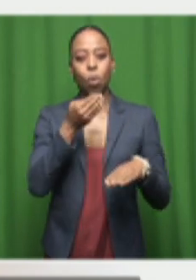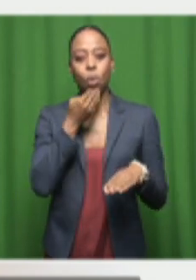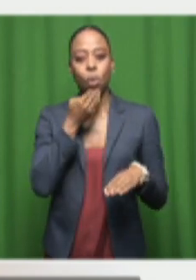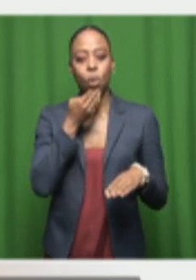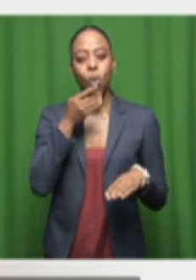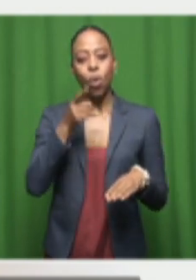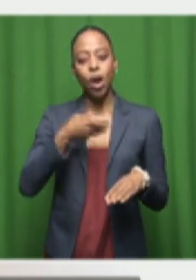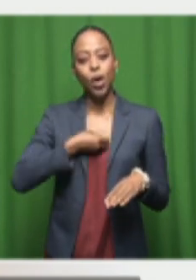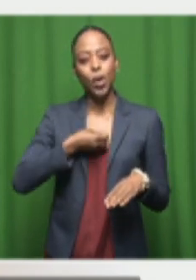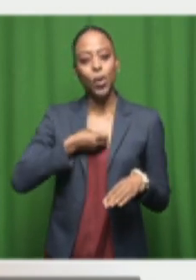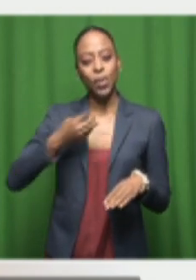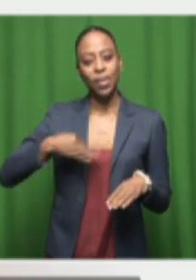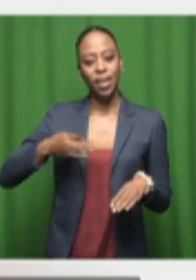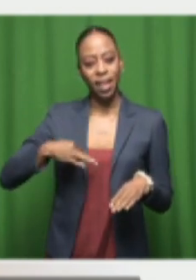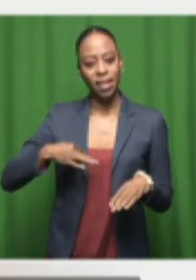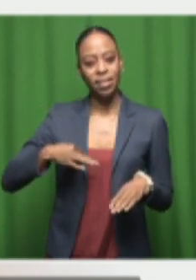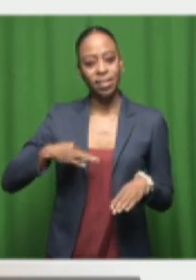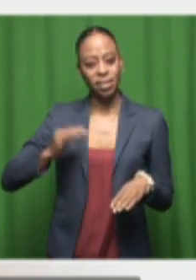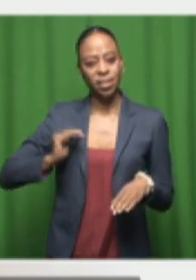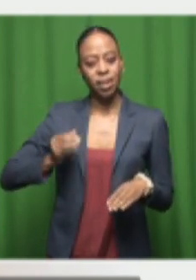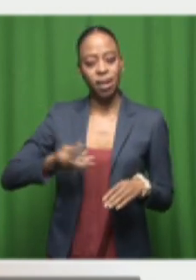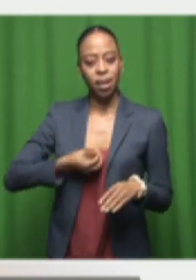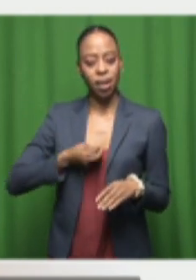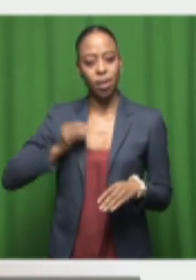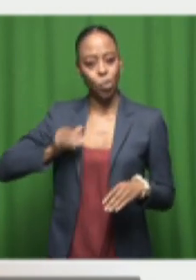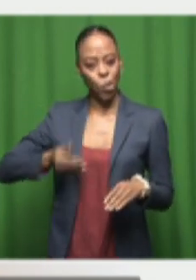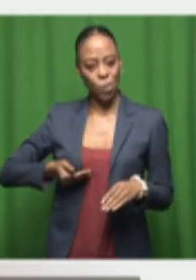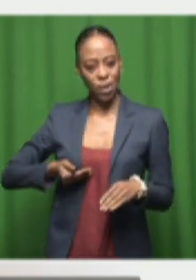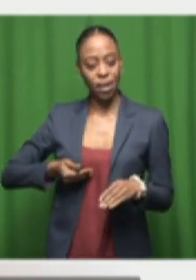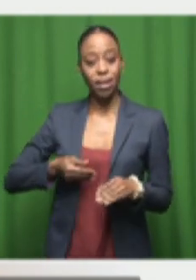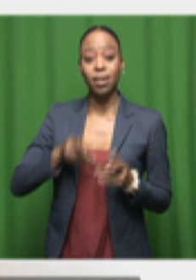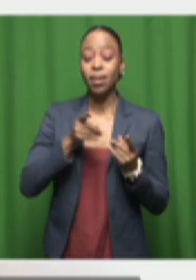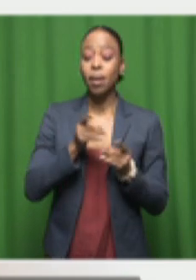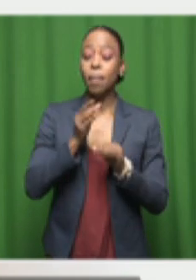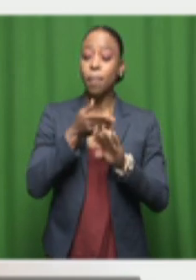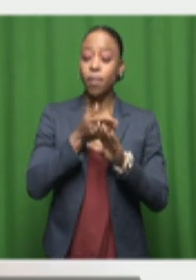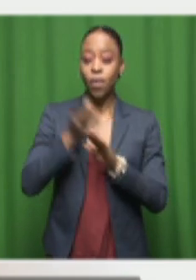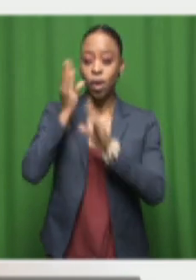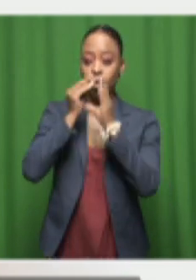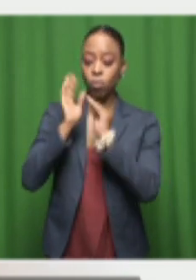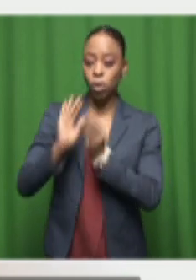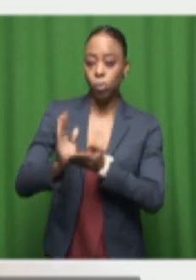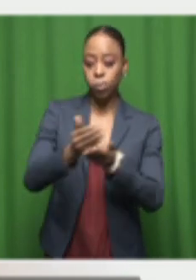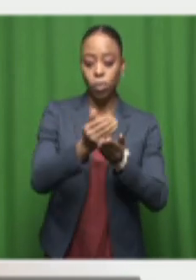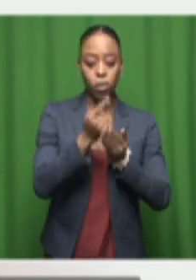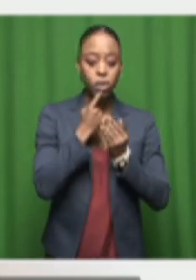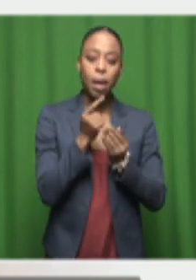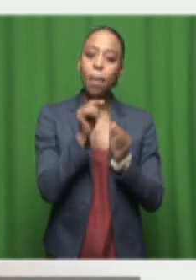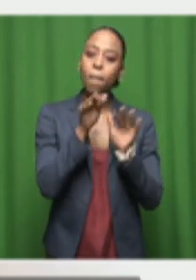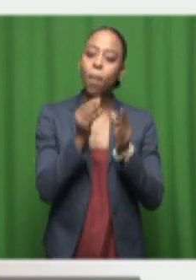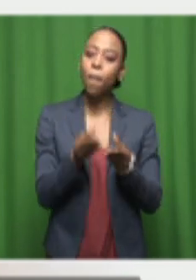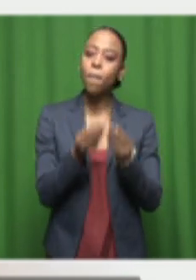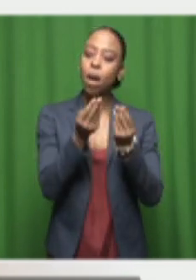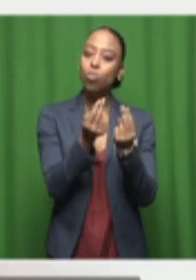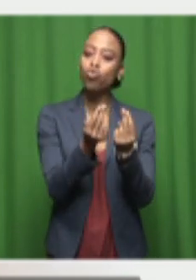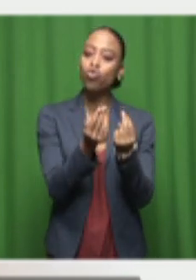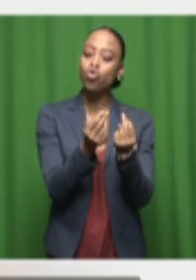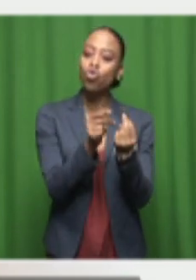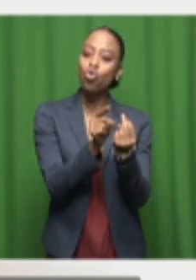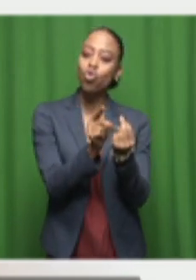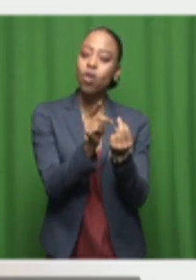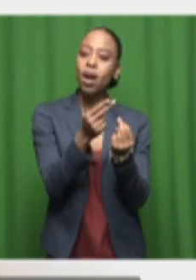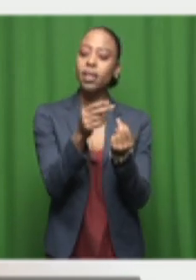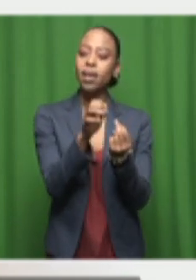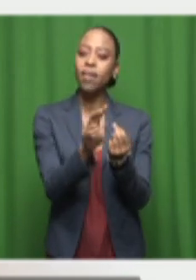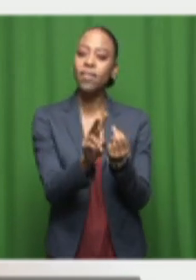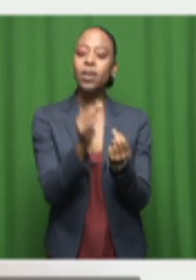young women. In fact, our data from previous studies had shown us that the rate of new infections was highest in this age